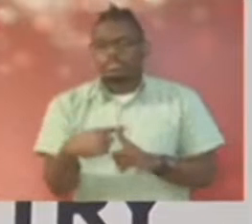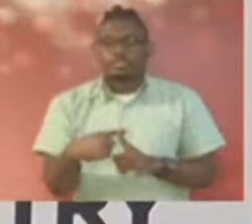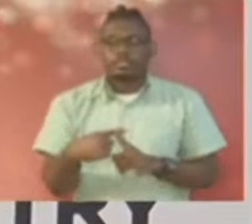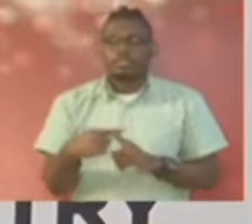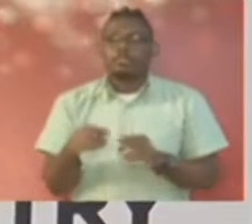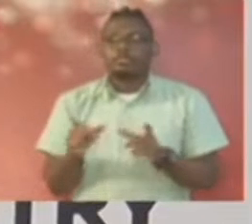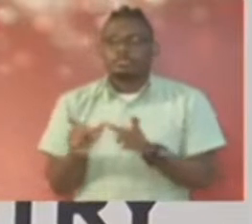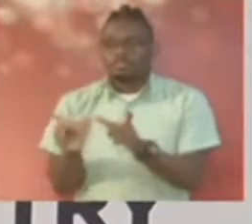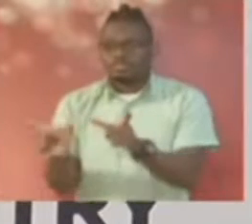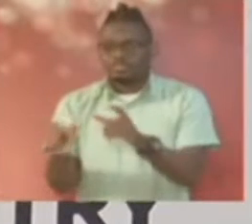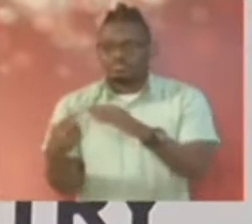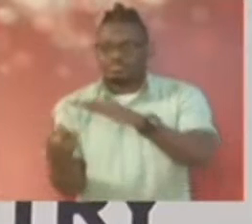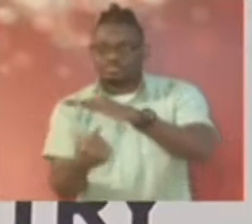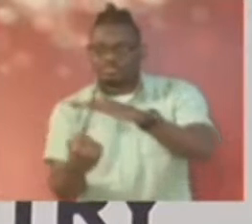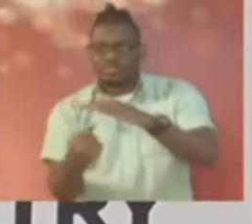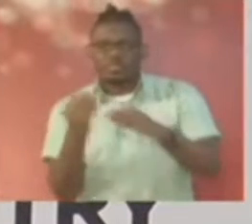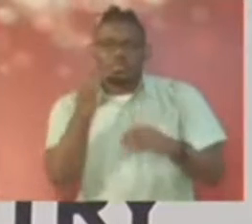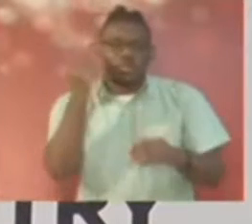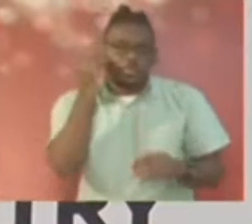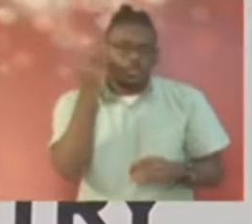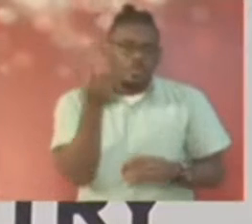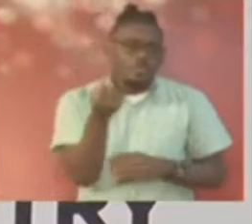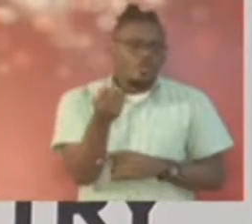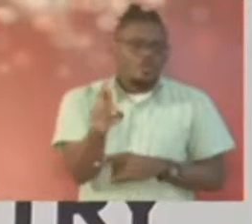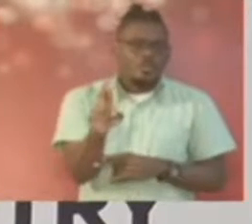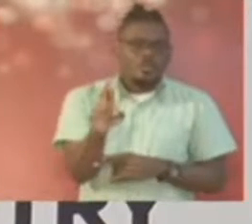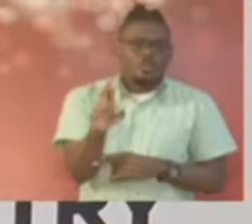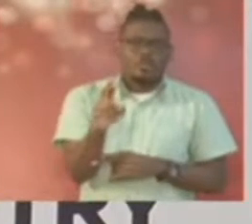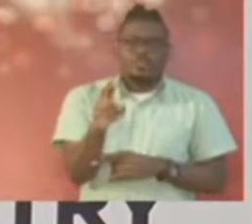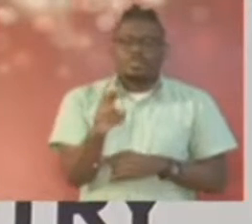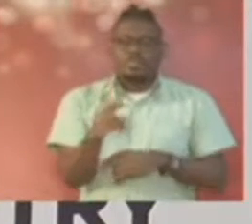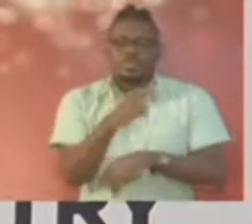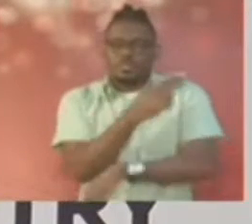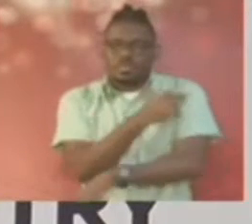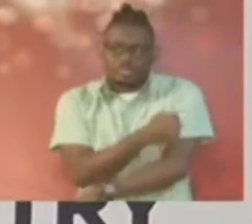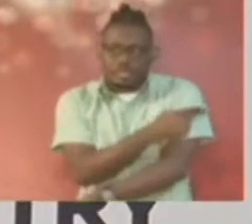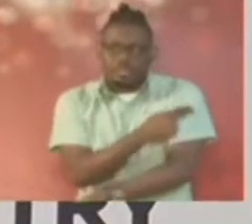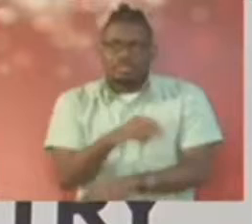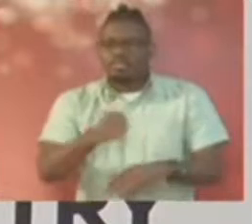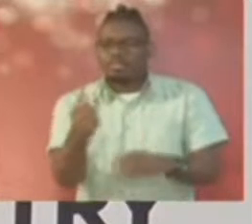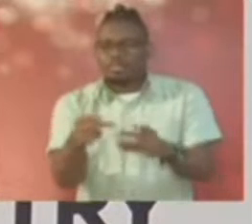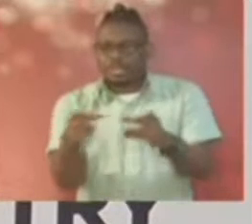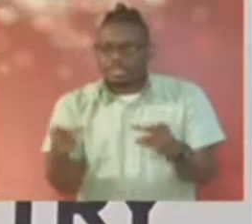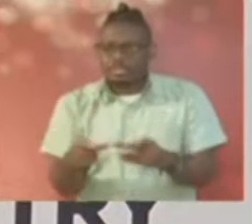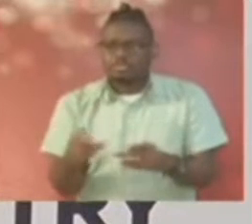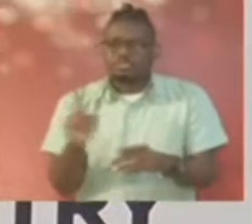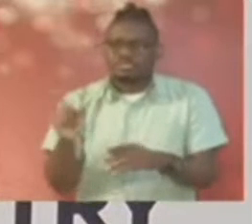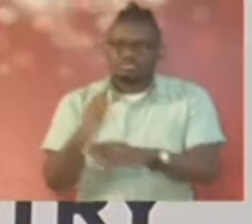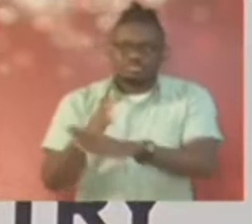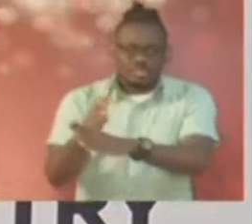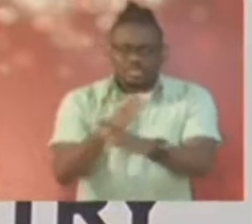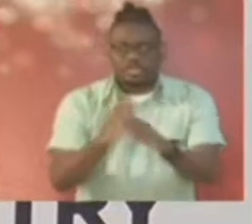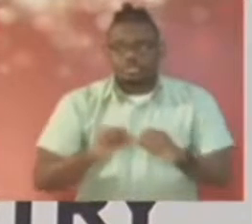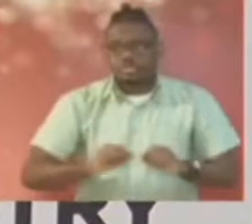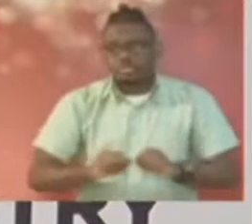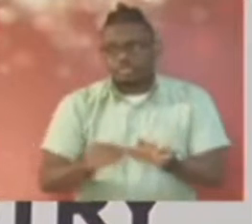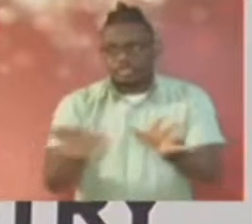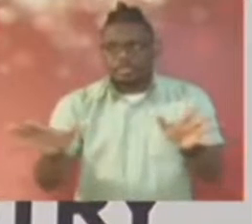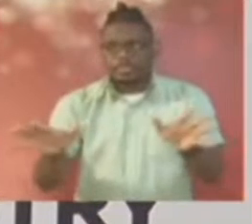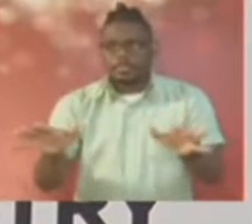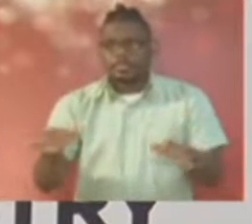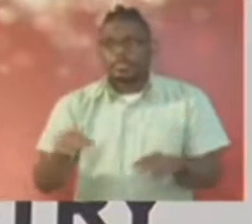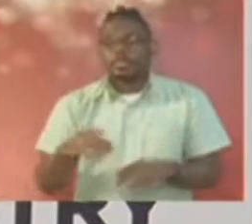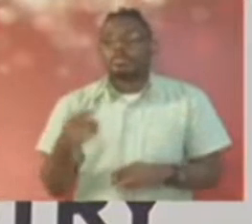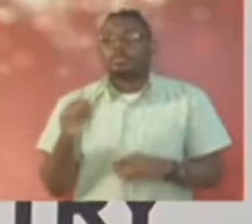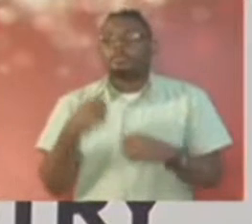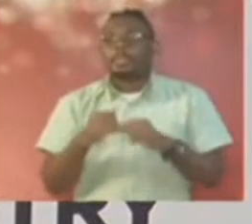persons either at home, in a step-down facility, or at hospitals, so that we prevent spread outward to the population, ensuring that they stay there.